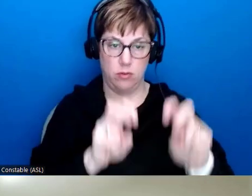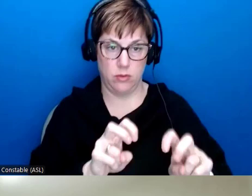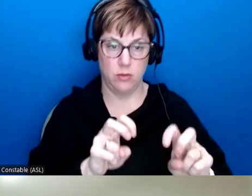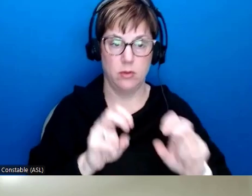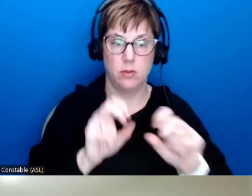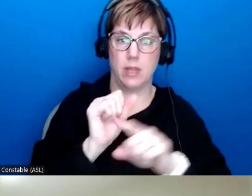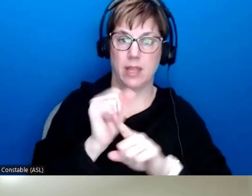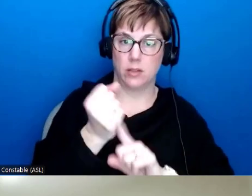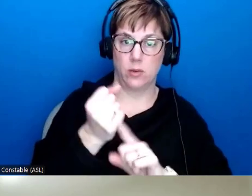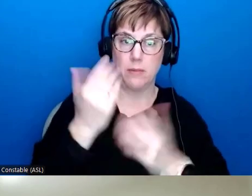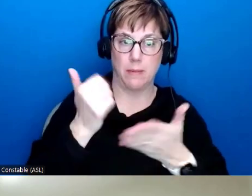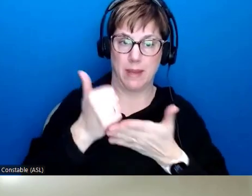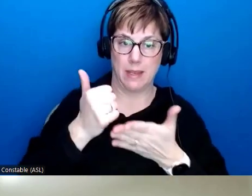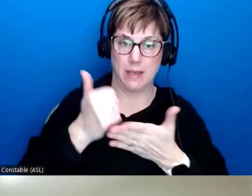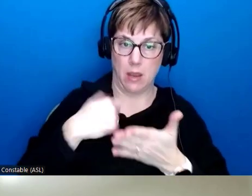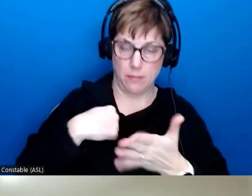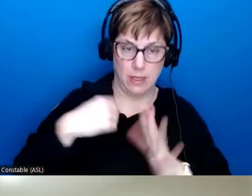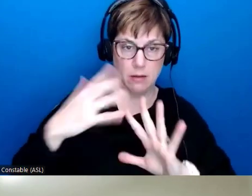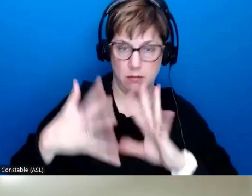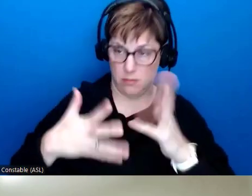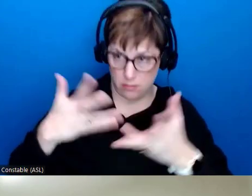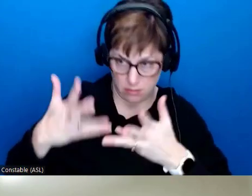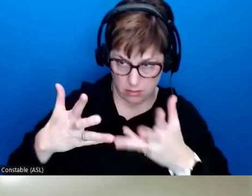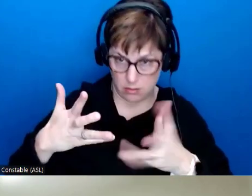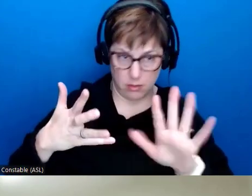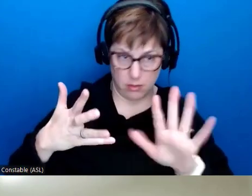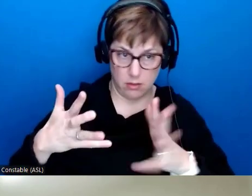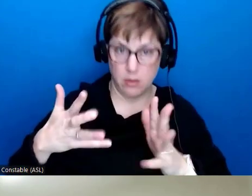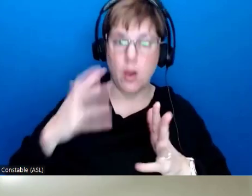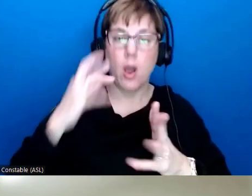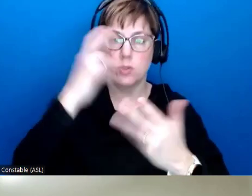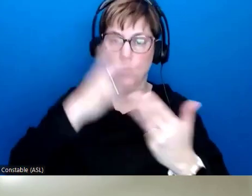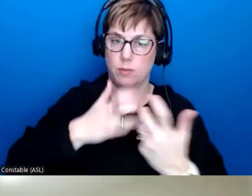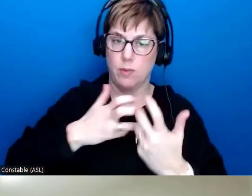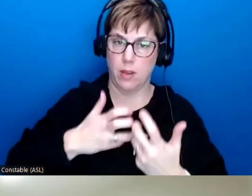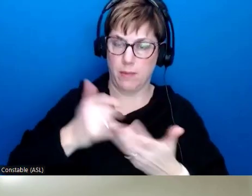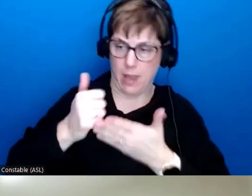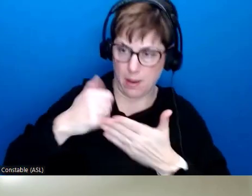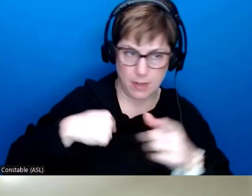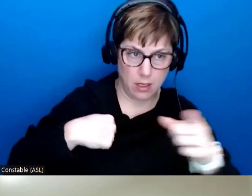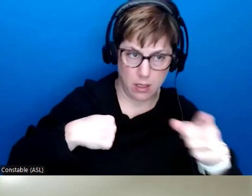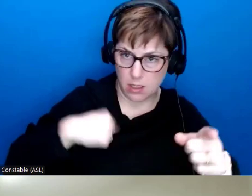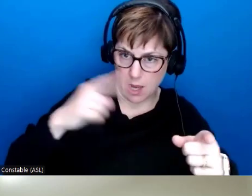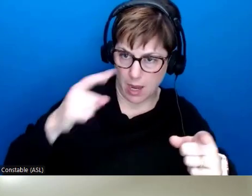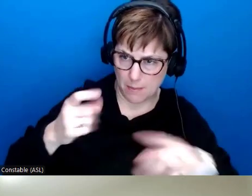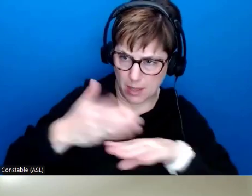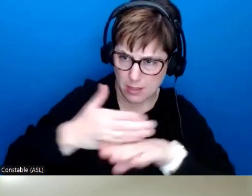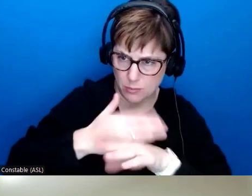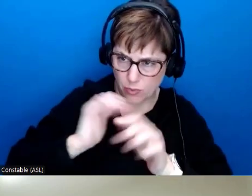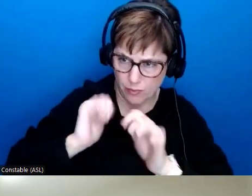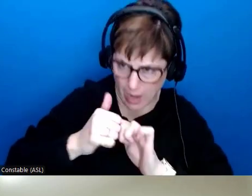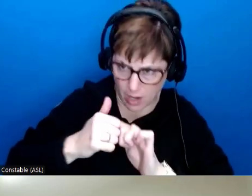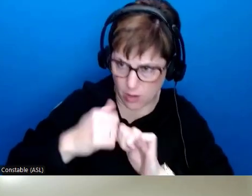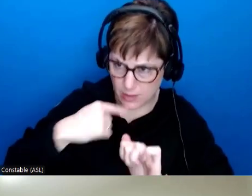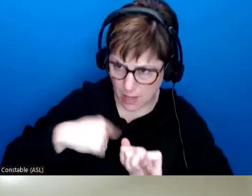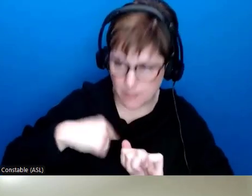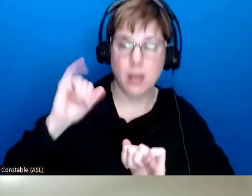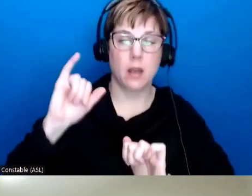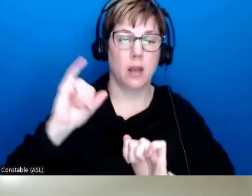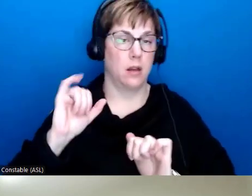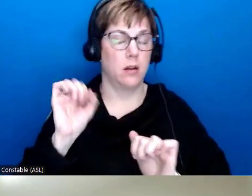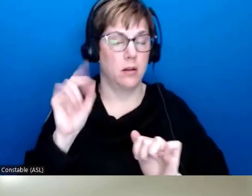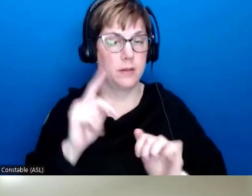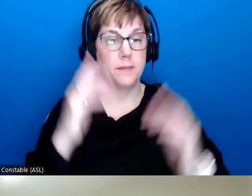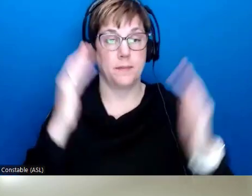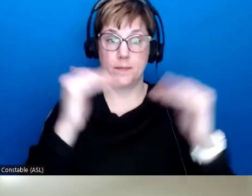situation that would be able to help you kind of, as a reasonable accommodation, help you understand what you need to do better at your job. Next